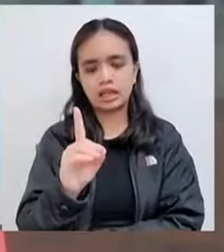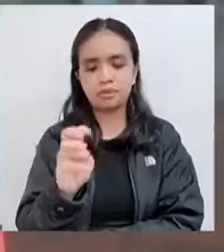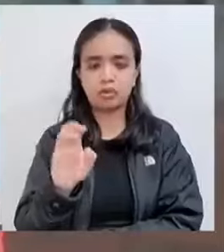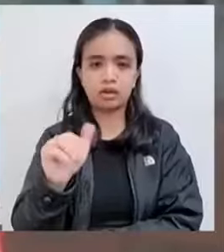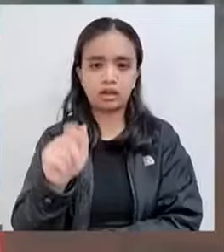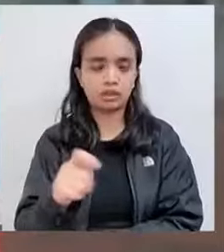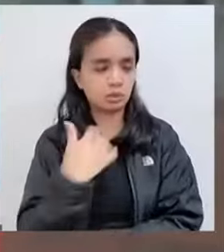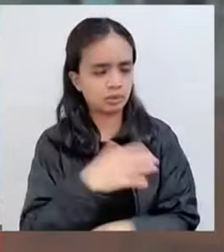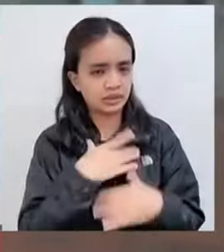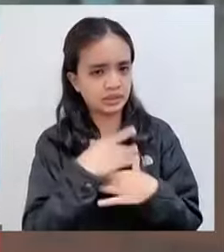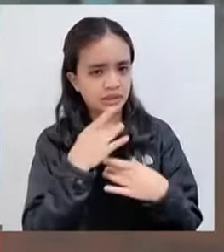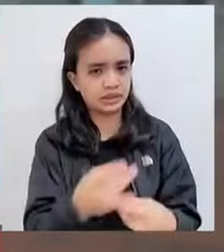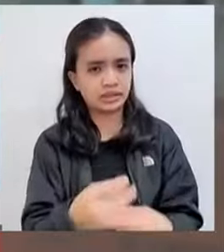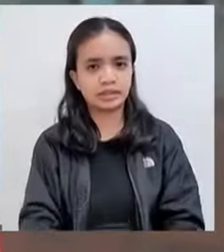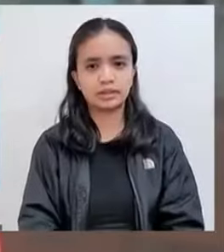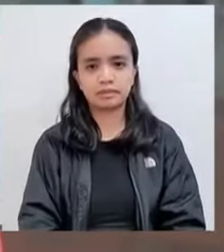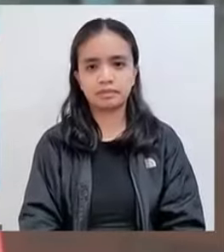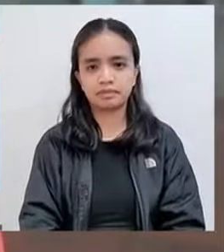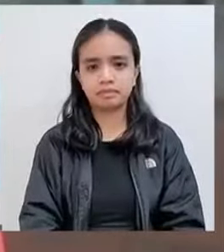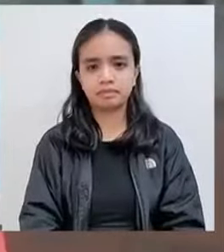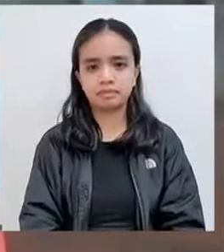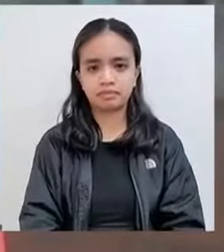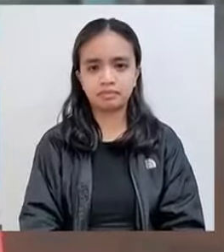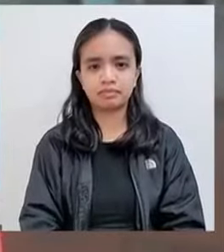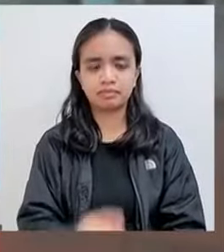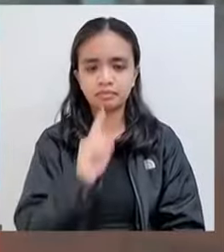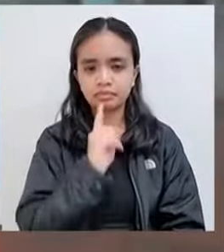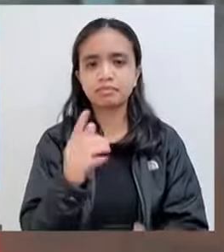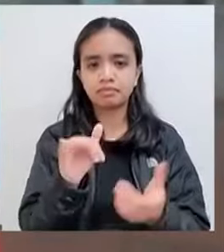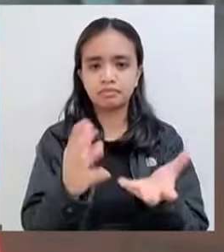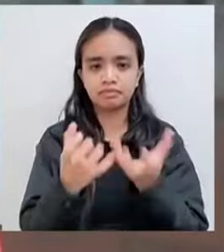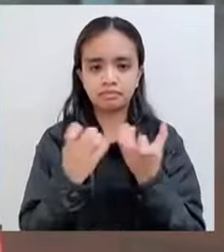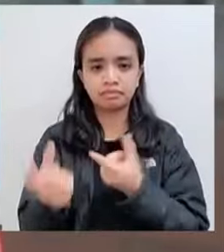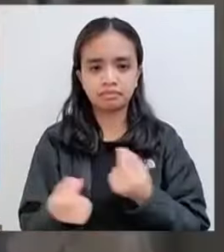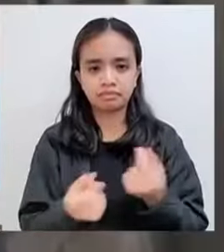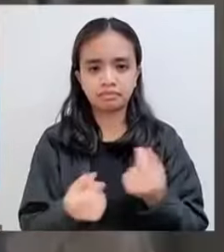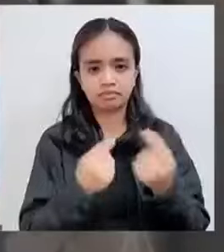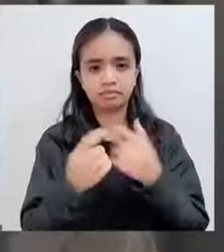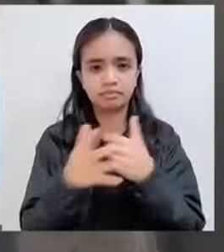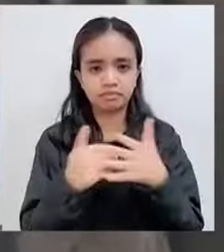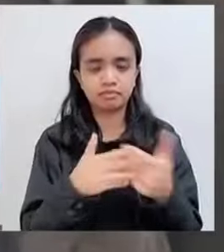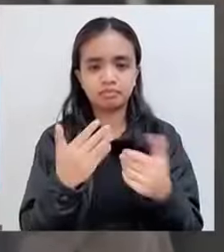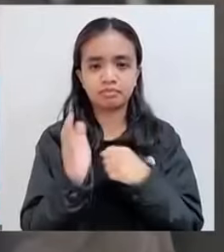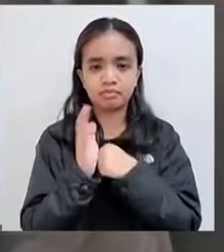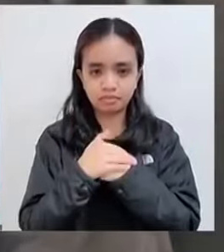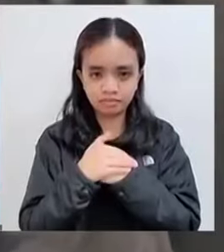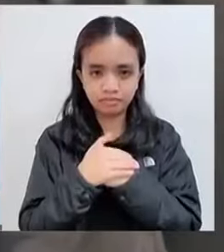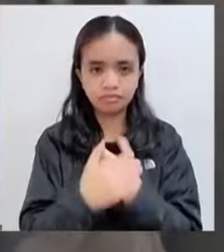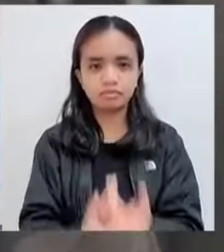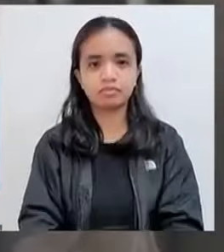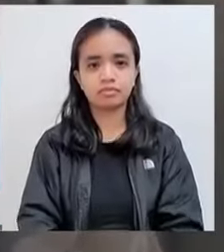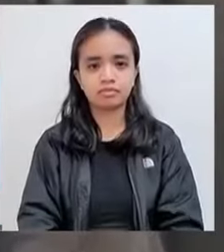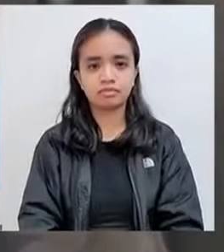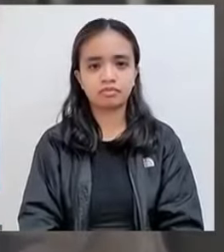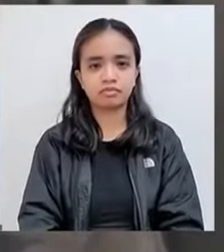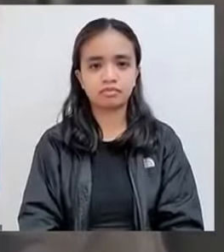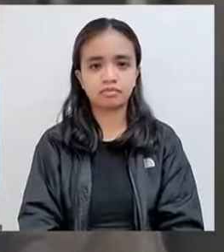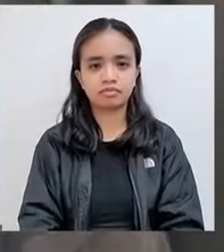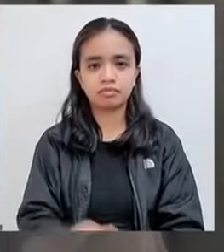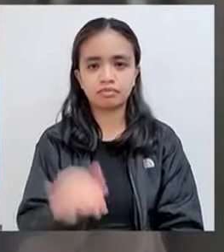is behind it? Because I want to do everything I can so that Trump is not president. I voted for Donald Trump.